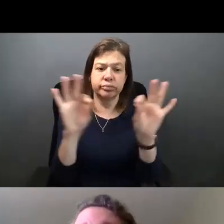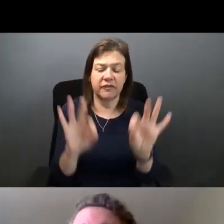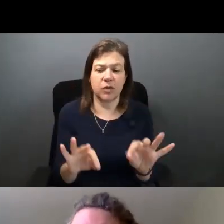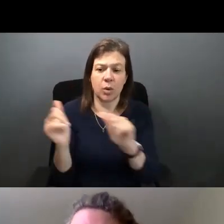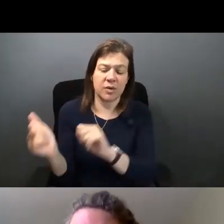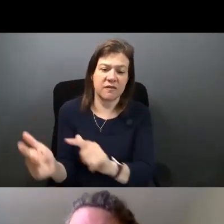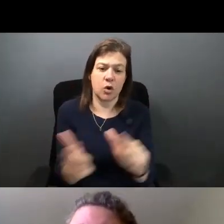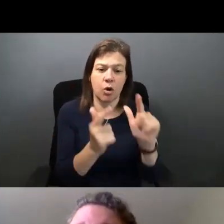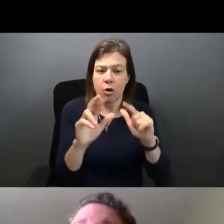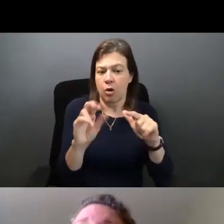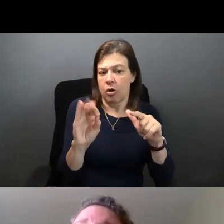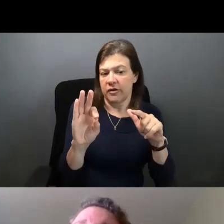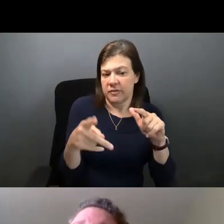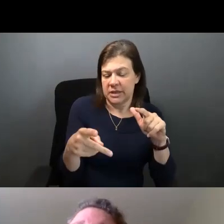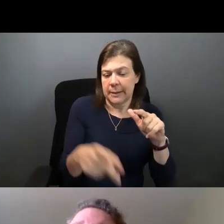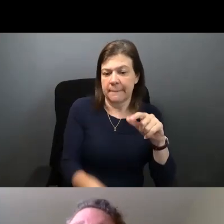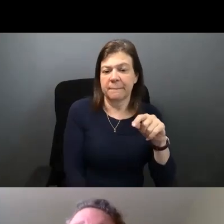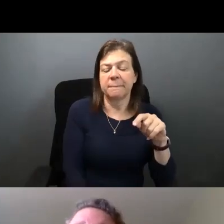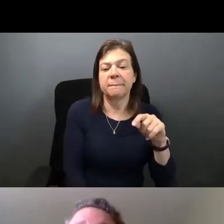of the RFPs,